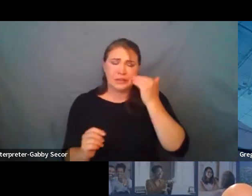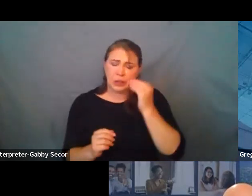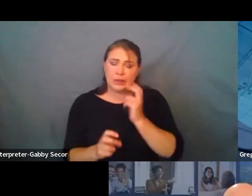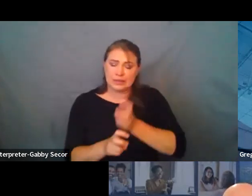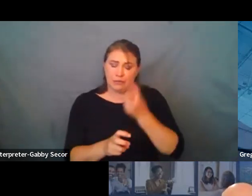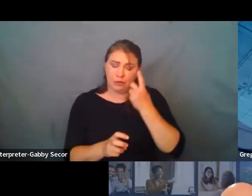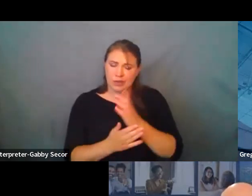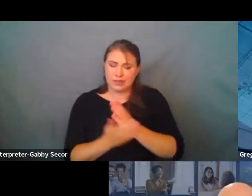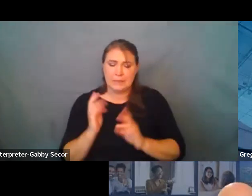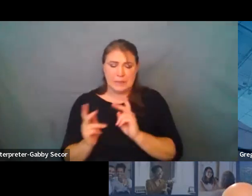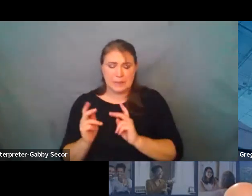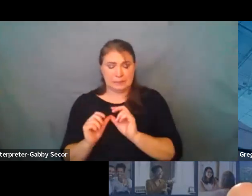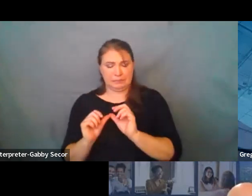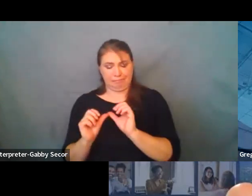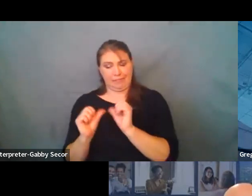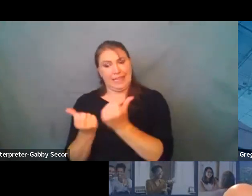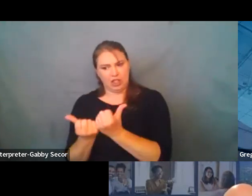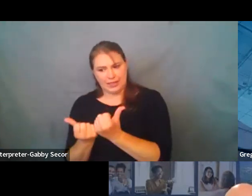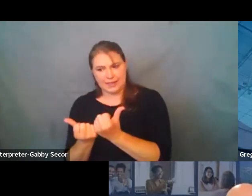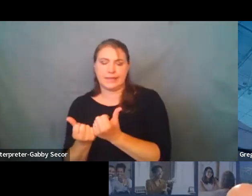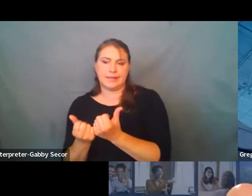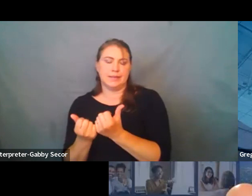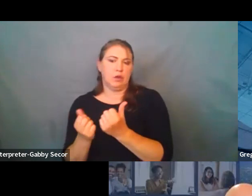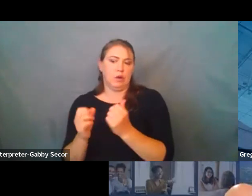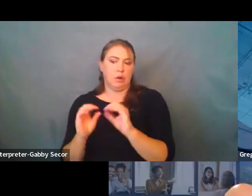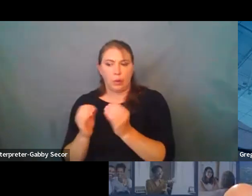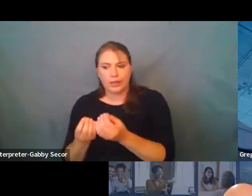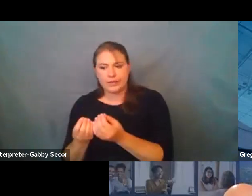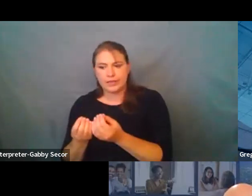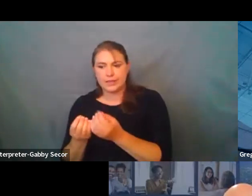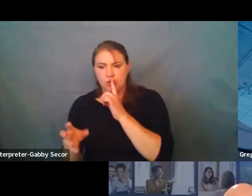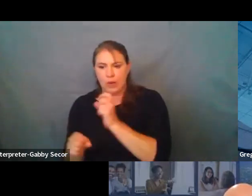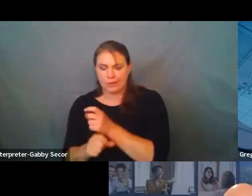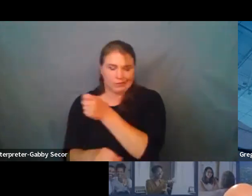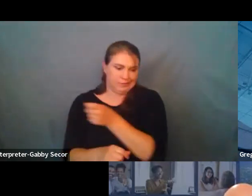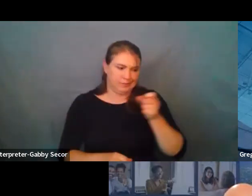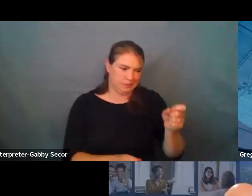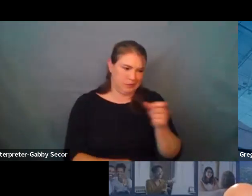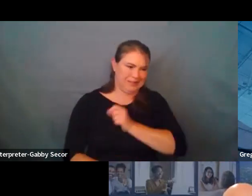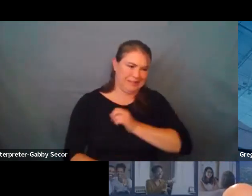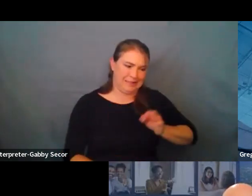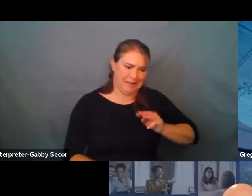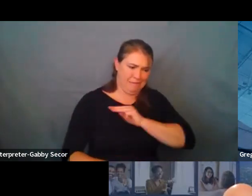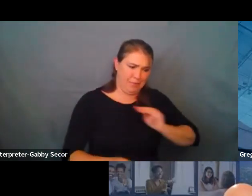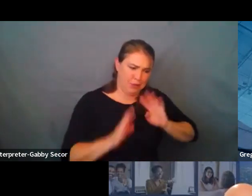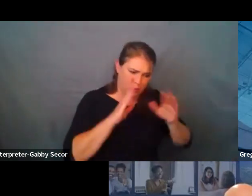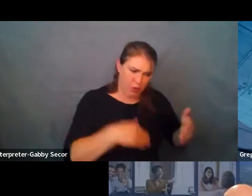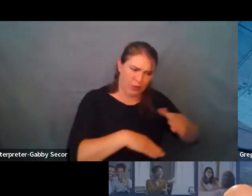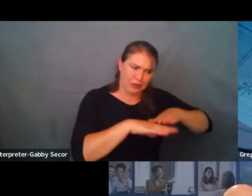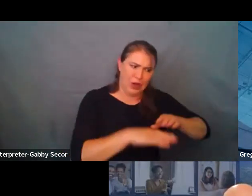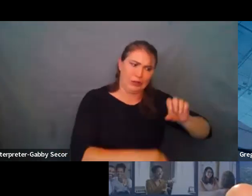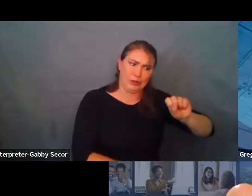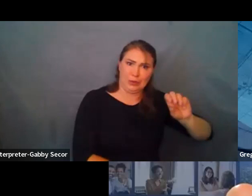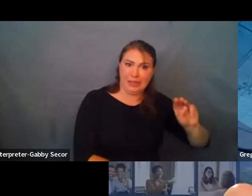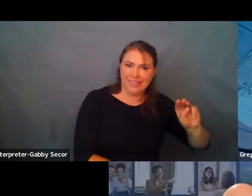from staff to focus on and deal with, but incredibly important. I mean, we found in our events that